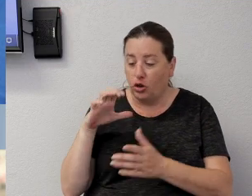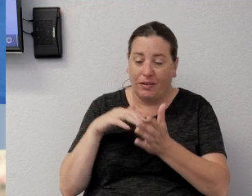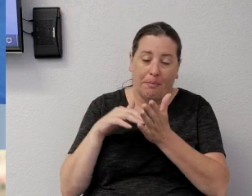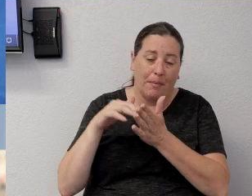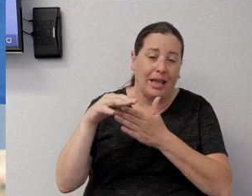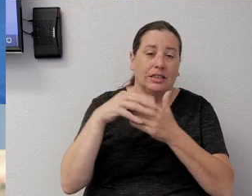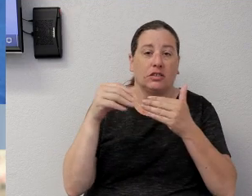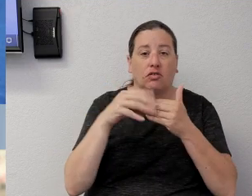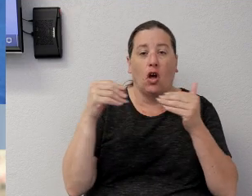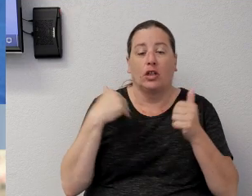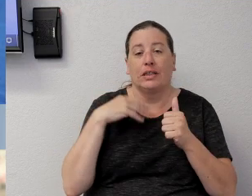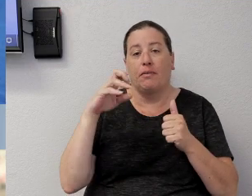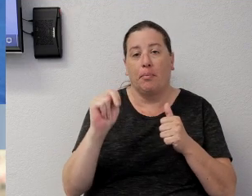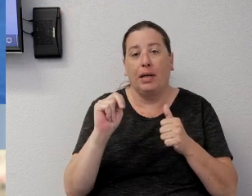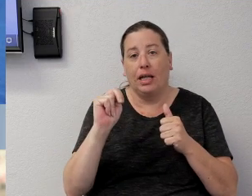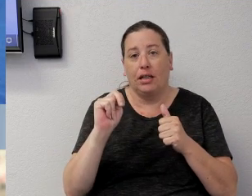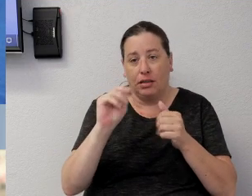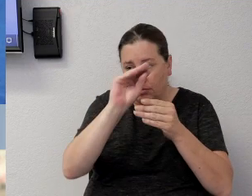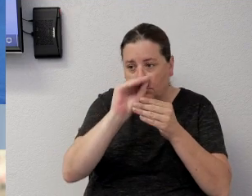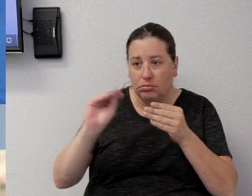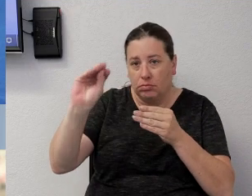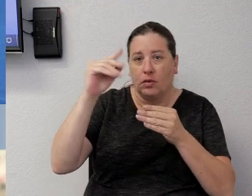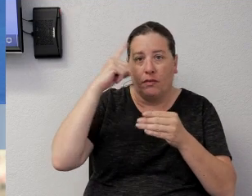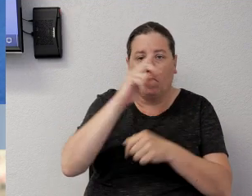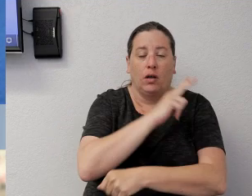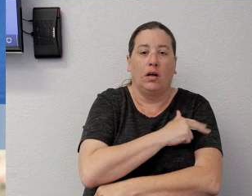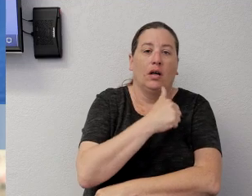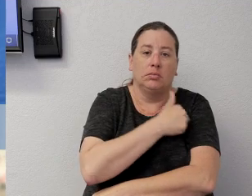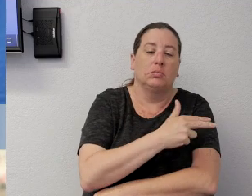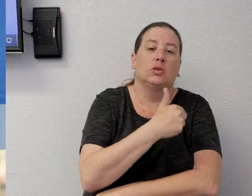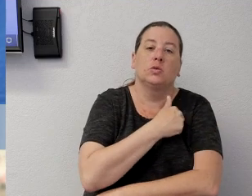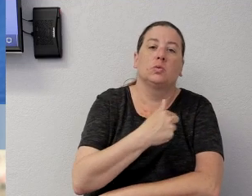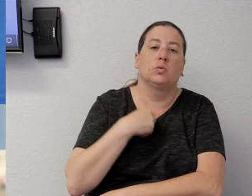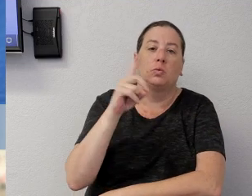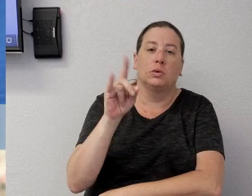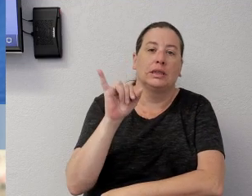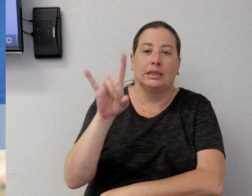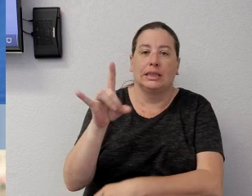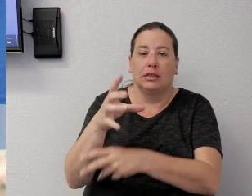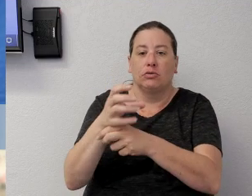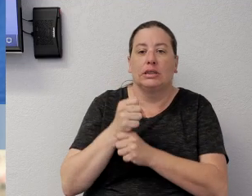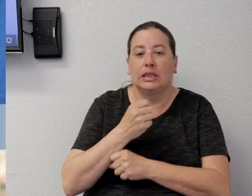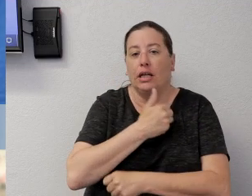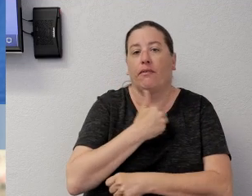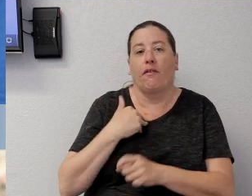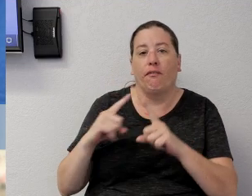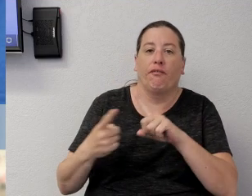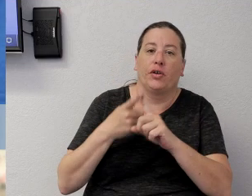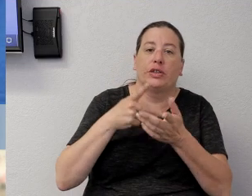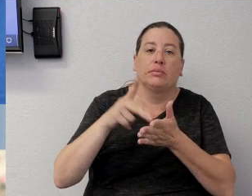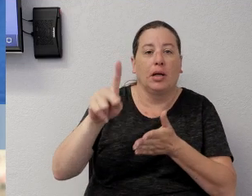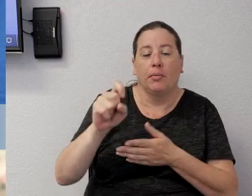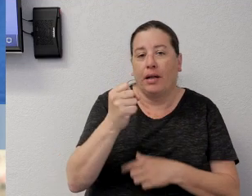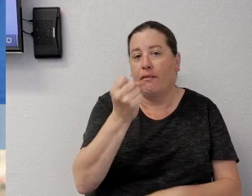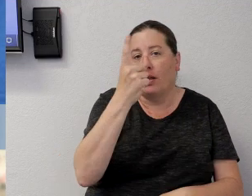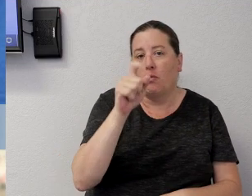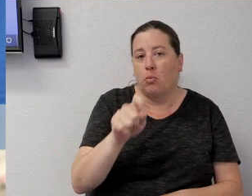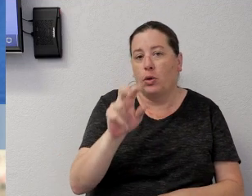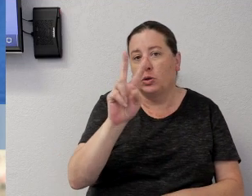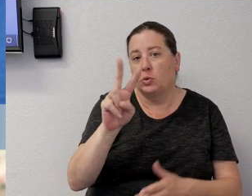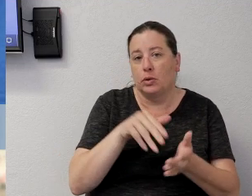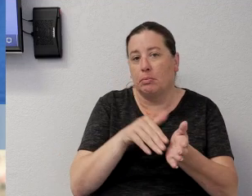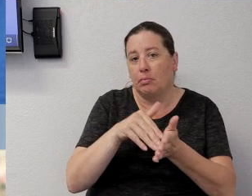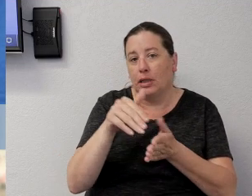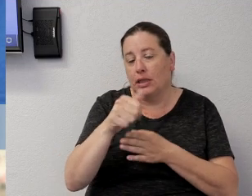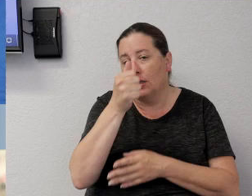been earmarked for hospitals. We did receive our first payment of $11.2 million a couple weeks